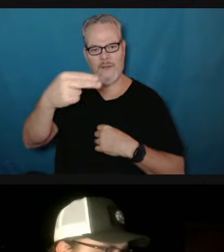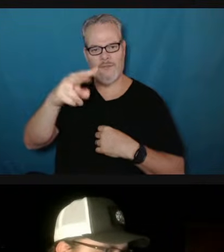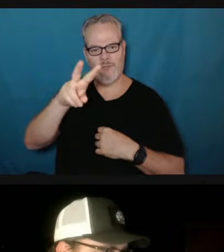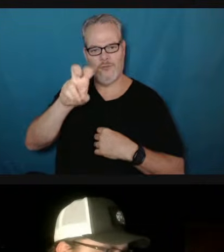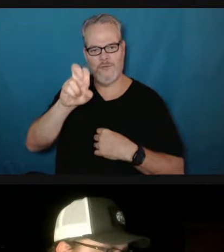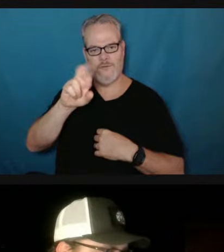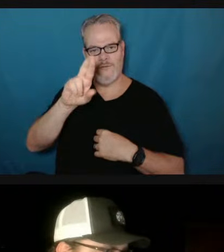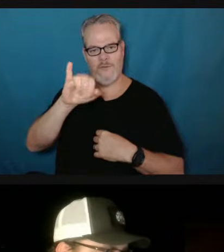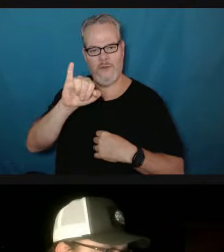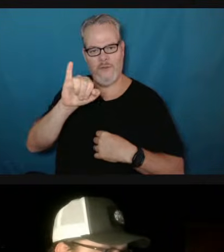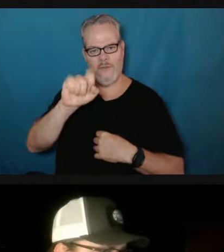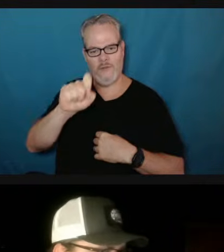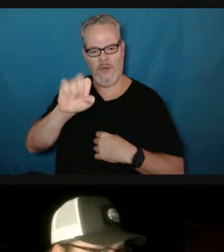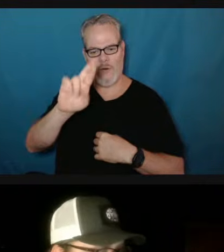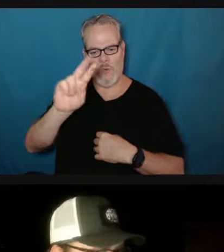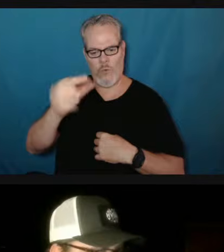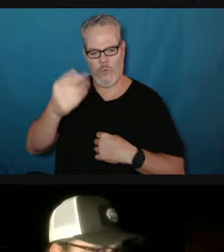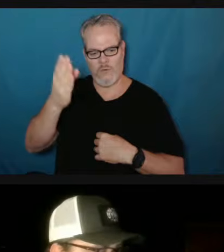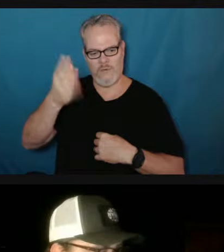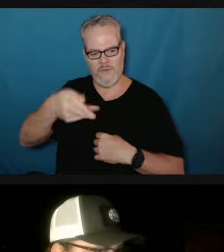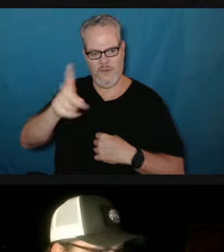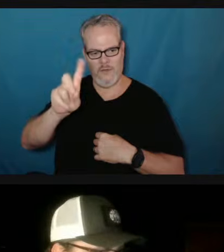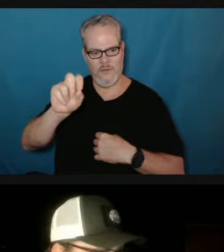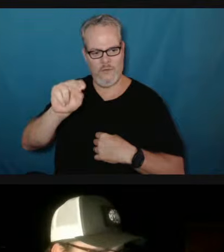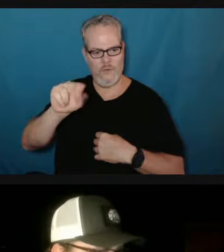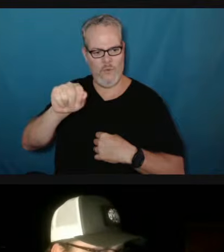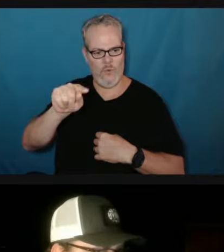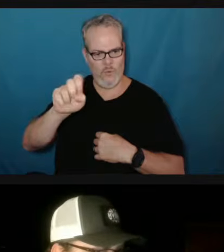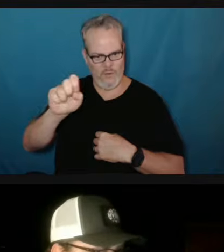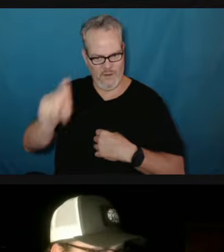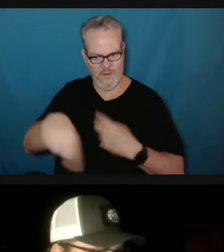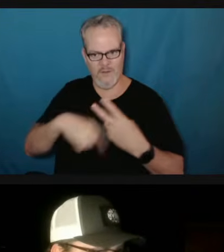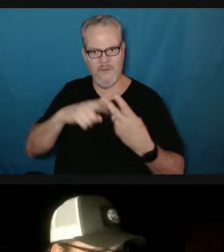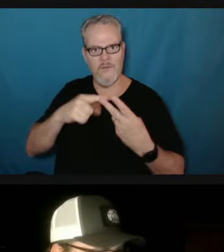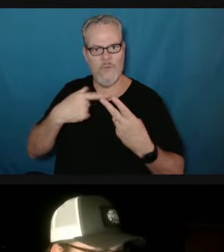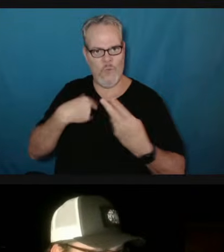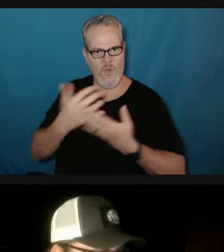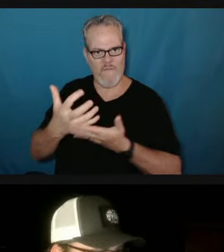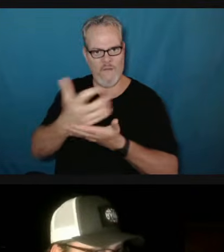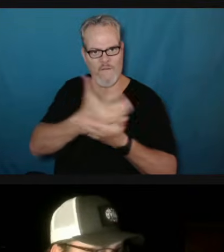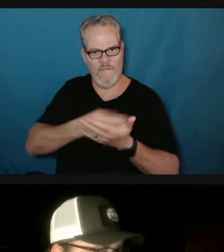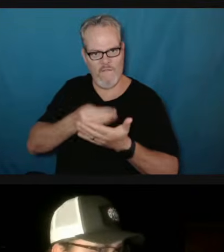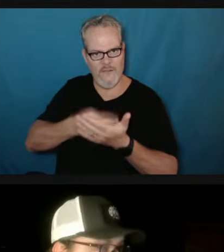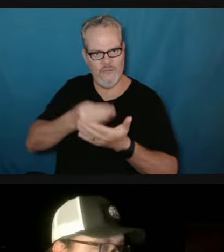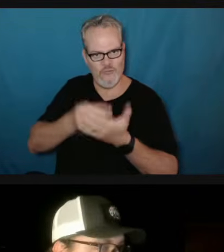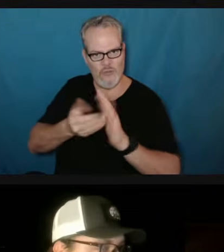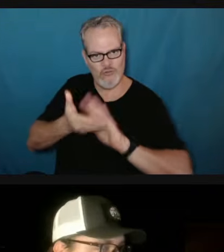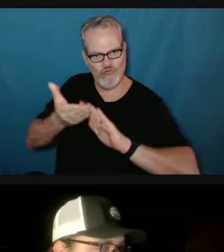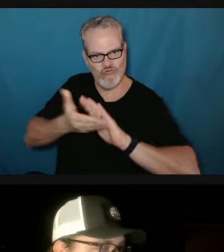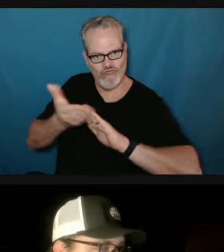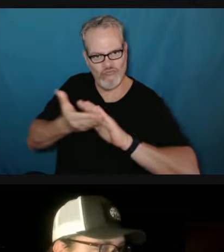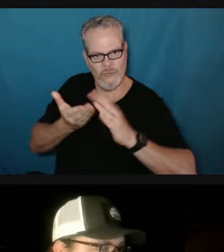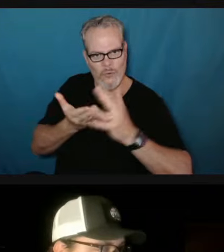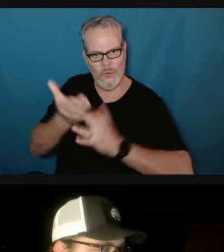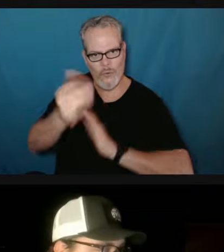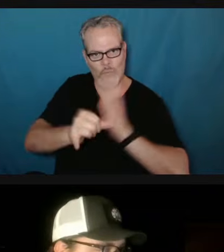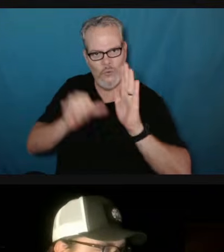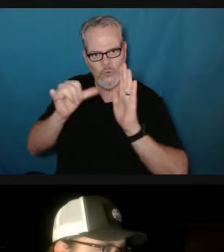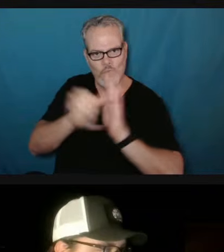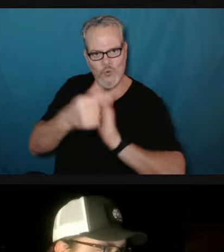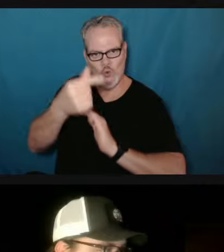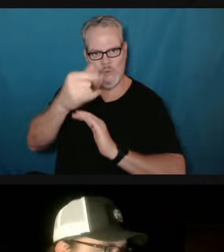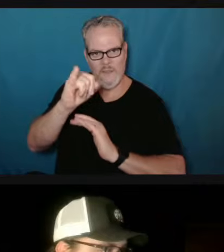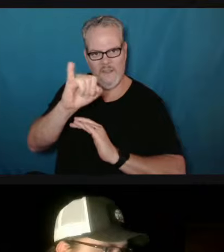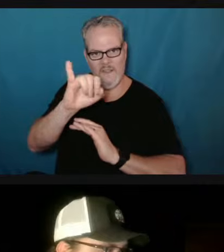hvri.org/donate, as you see on the screen there. We also do have a fundraiser running through YouTube Giving over on the YouTube. So